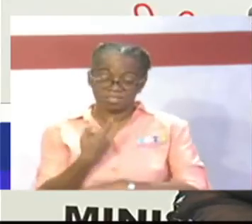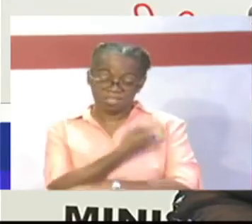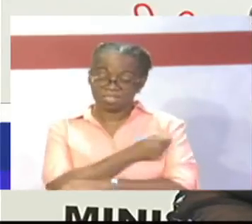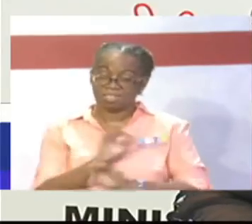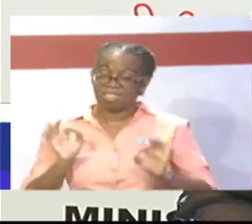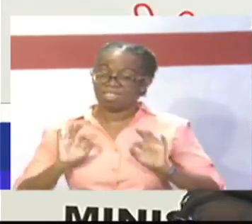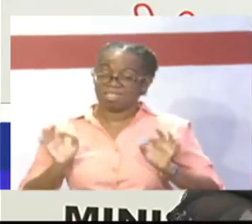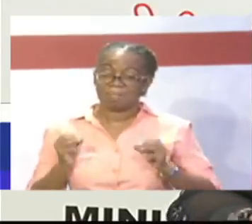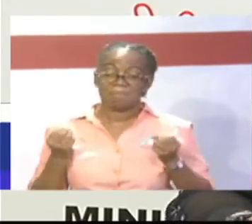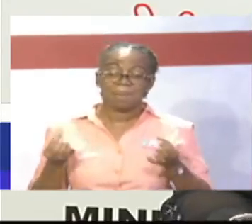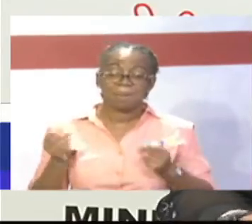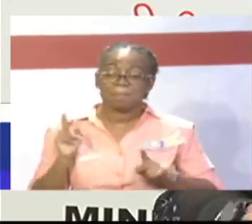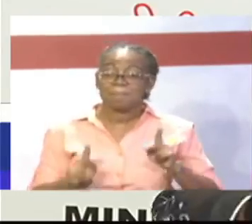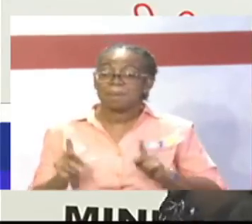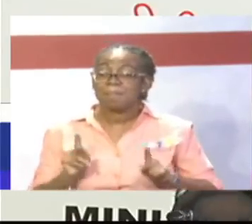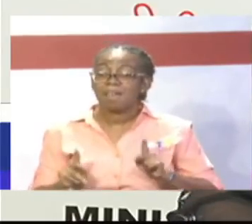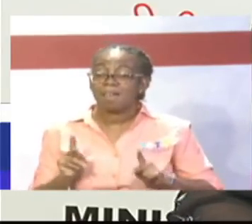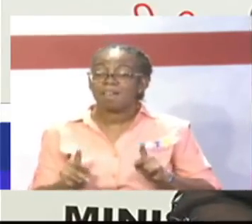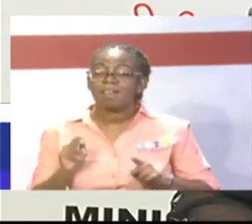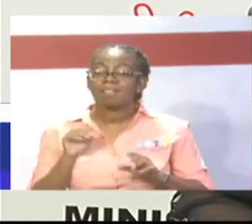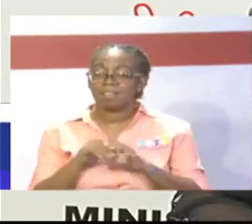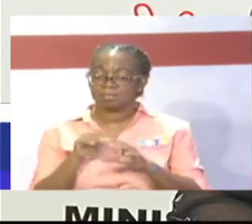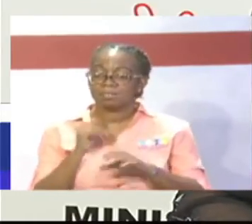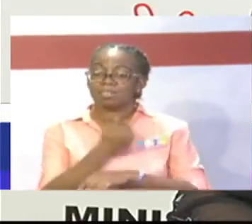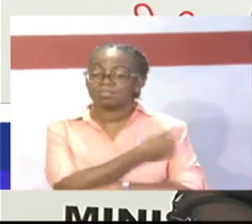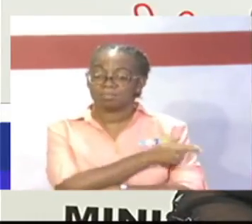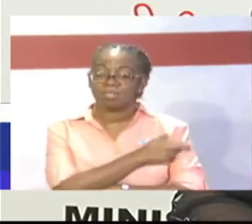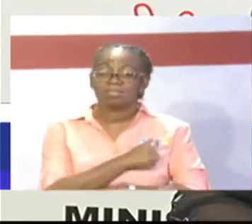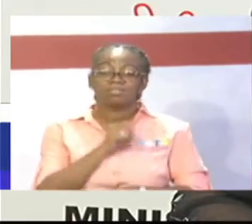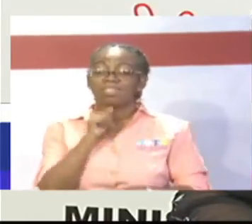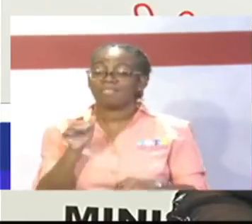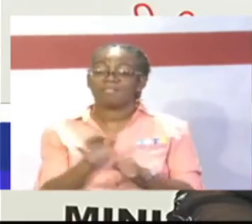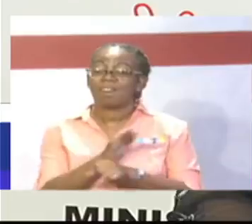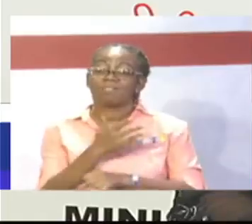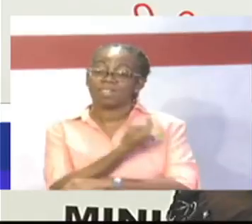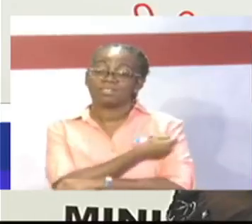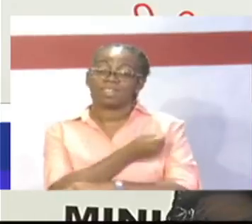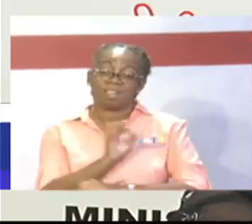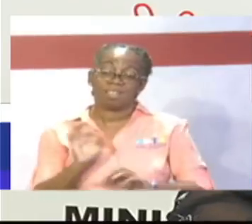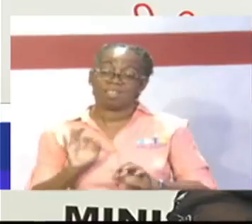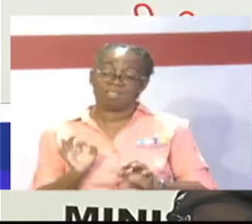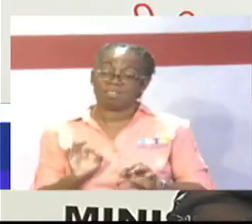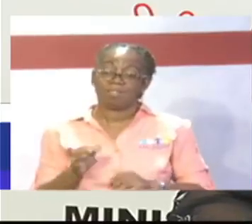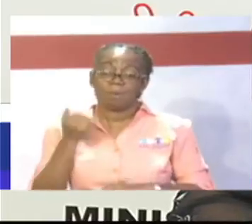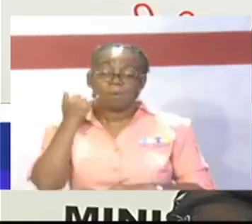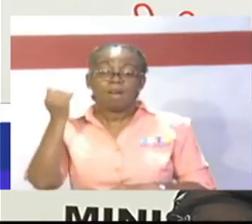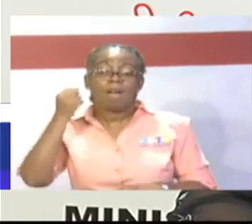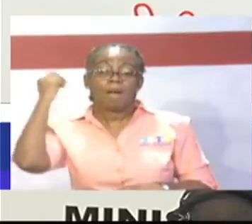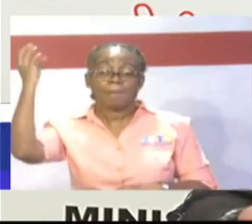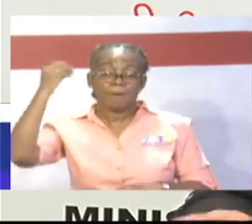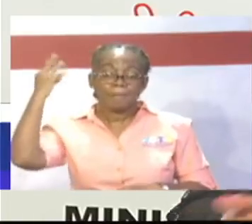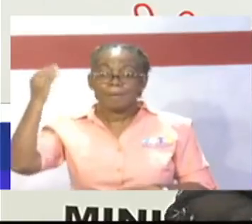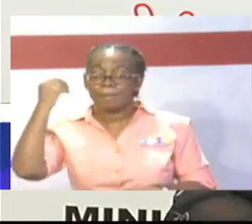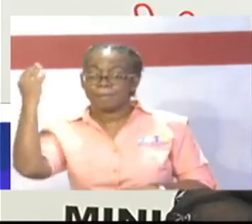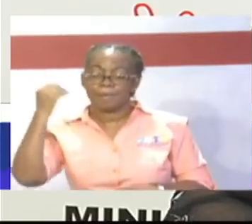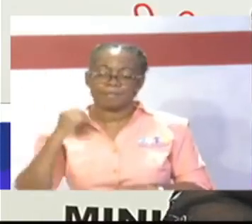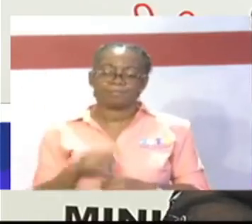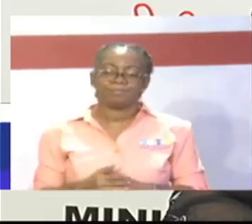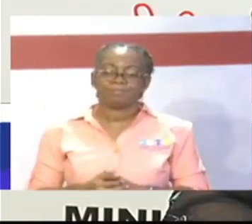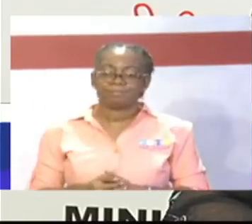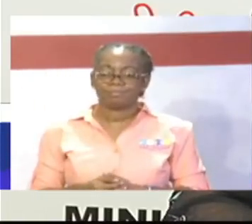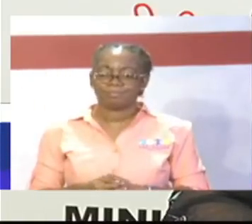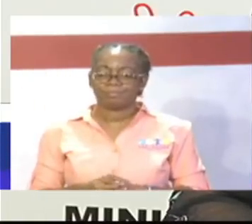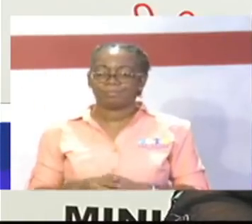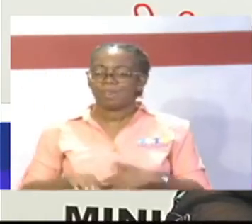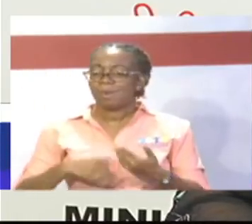of persons who are not fully vaccinated being admitted and contacting the GMRTT service. In fact, those that have been